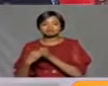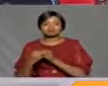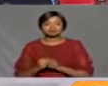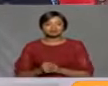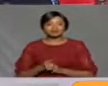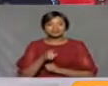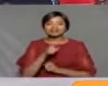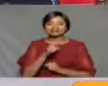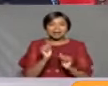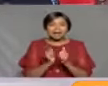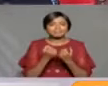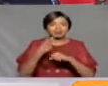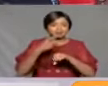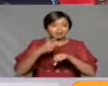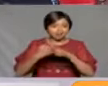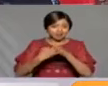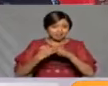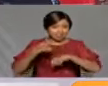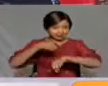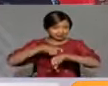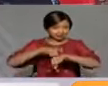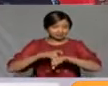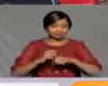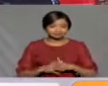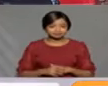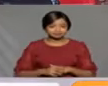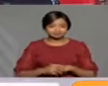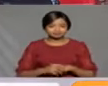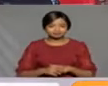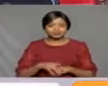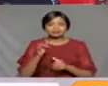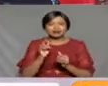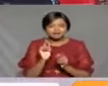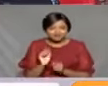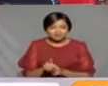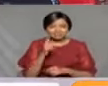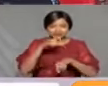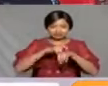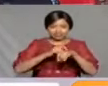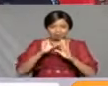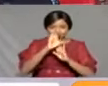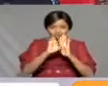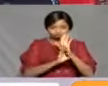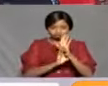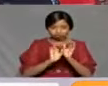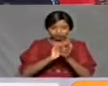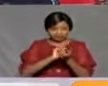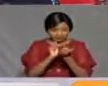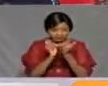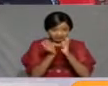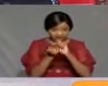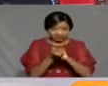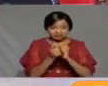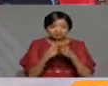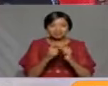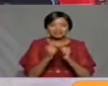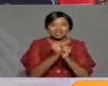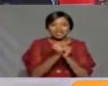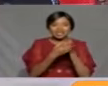Kenya's history. This will be the first census exercise conducted since the promulgation of the new constitution. The Kenya Shillings 18